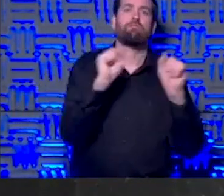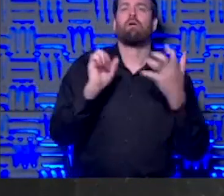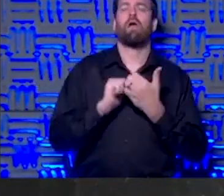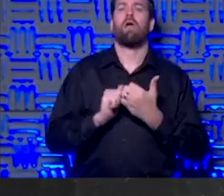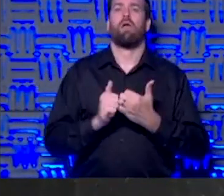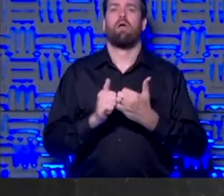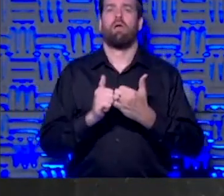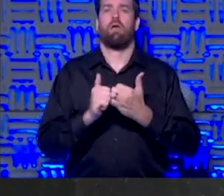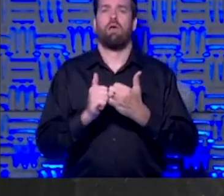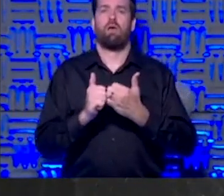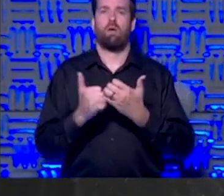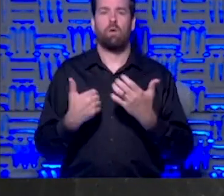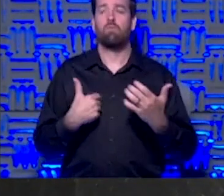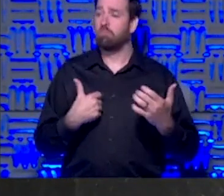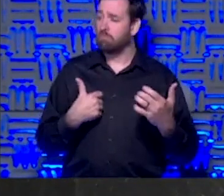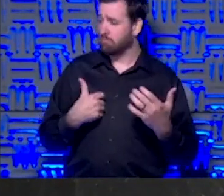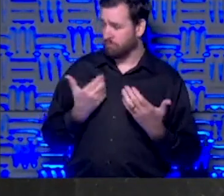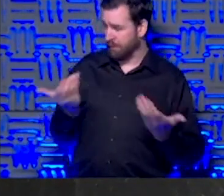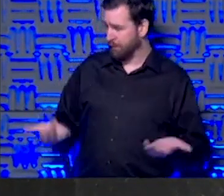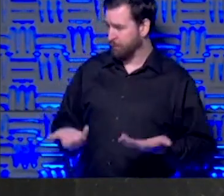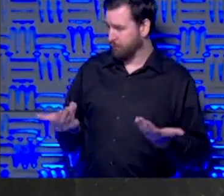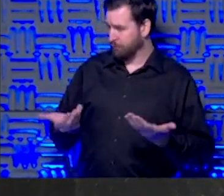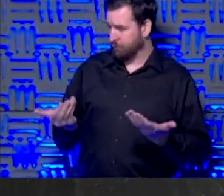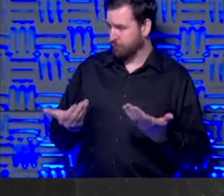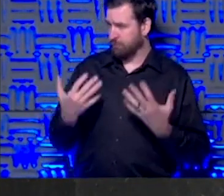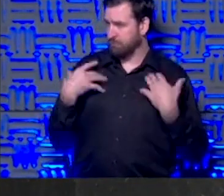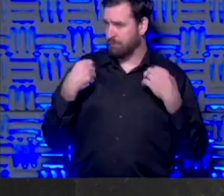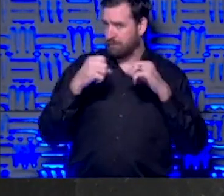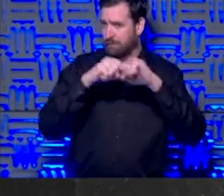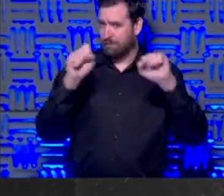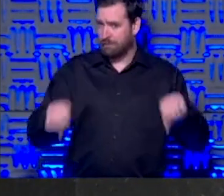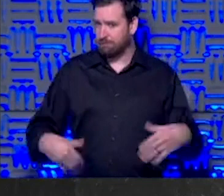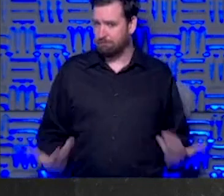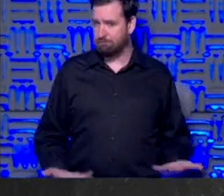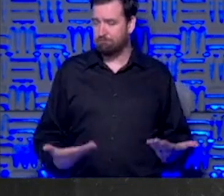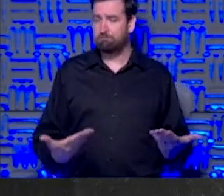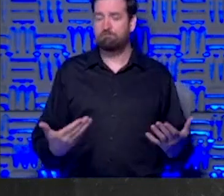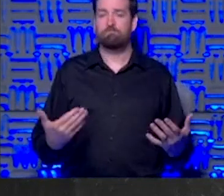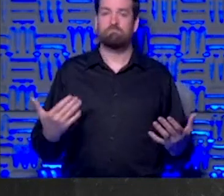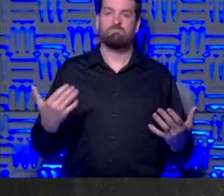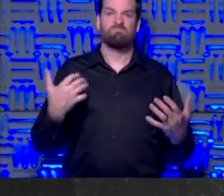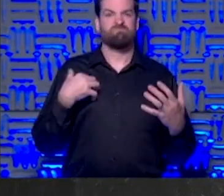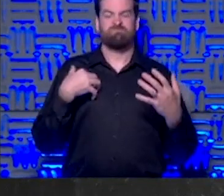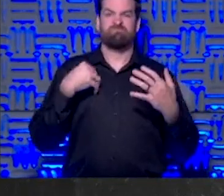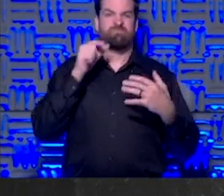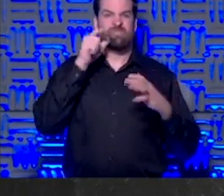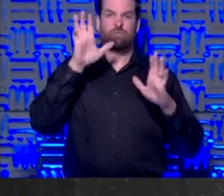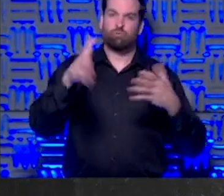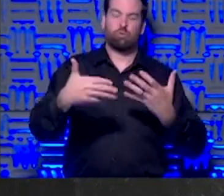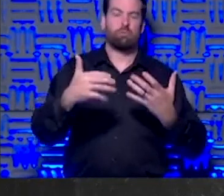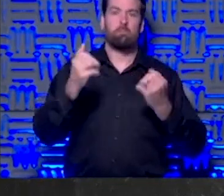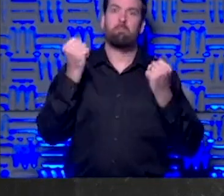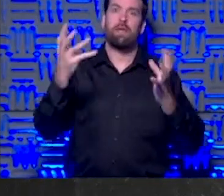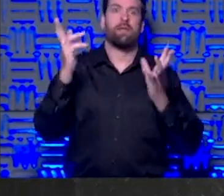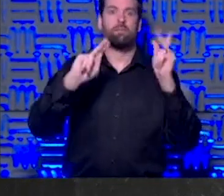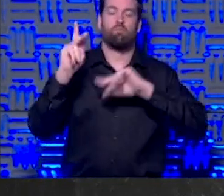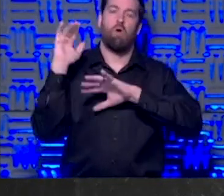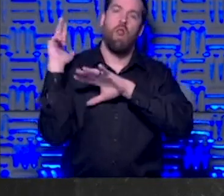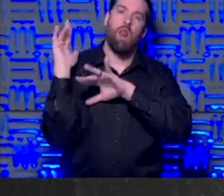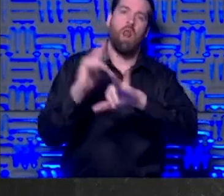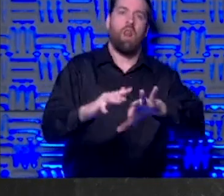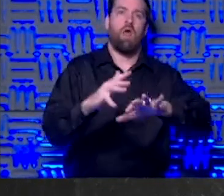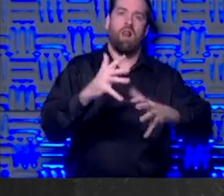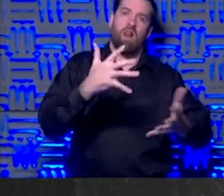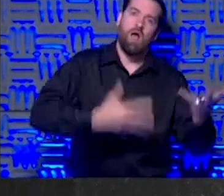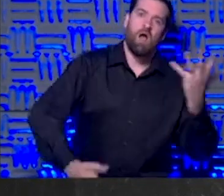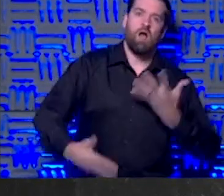answer that we have right here at the health system. We had a very crowded lunchroom where a lot of people were packed in,